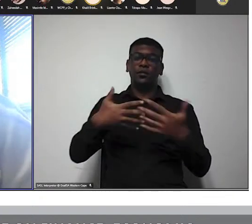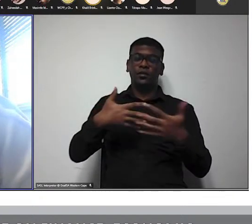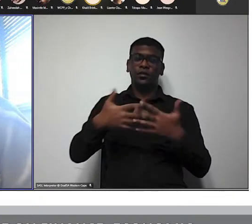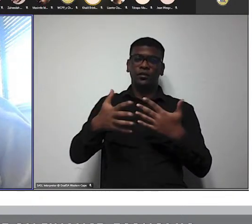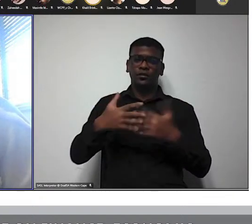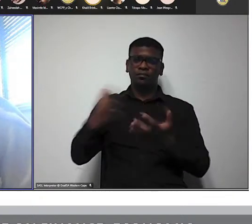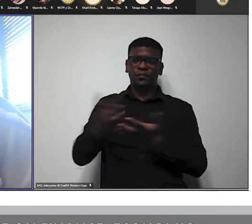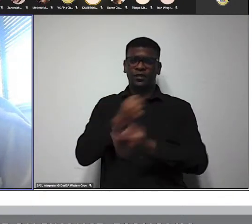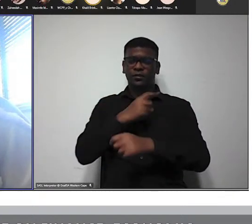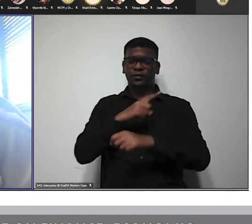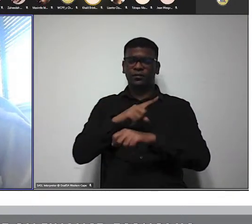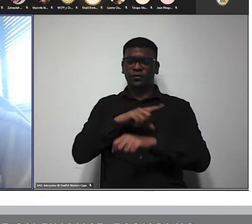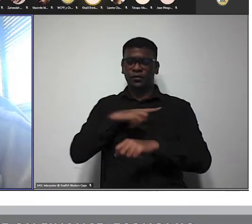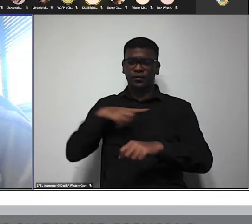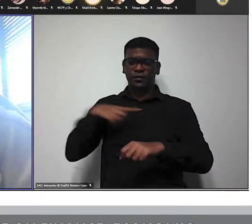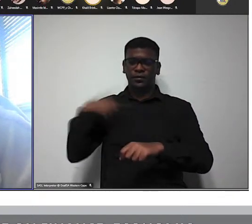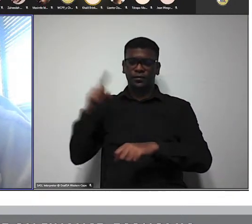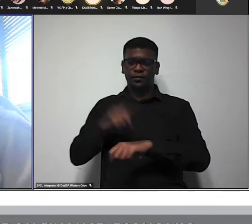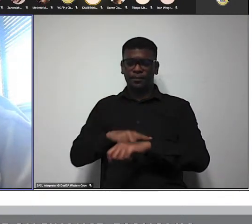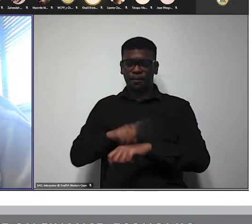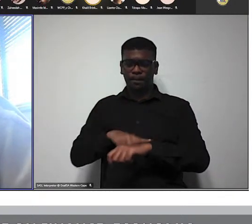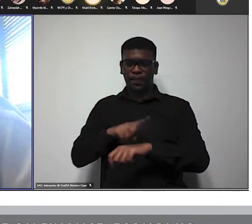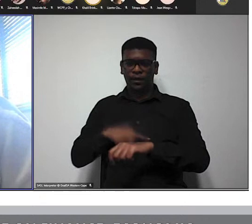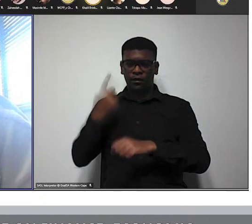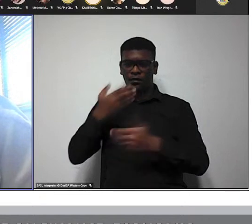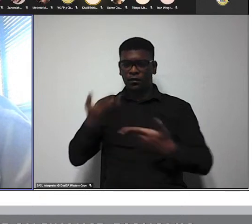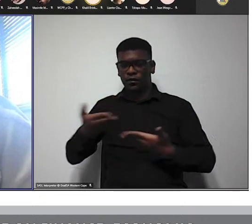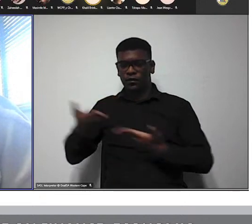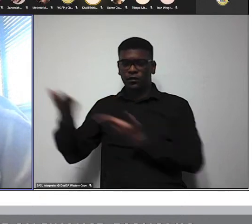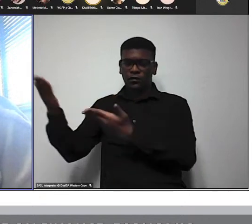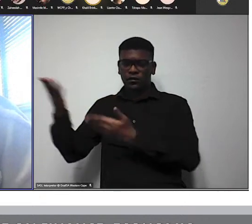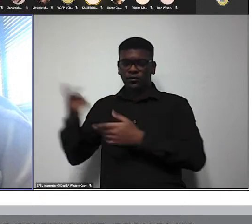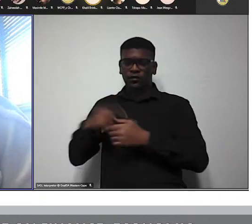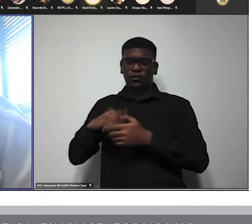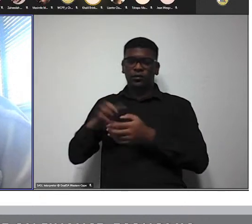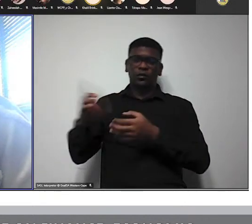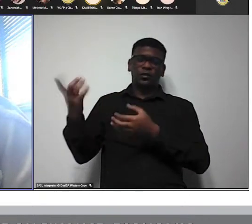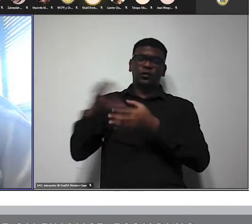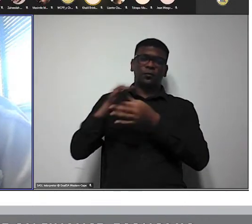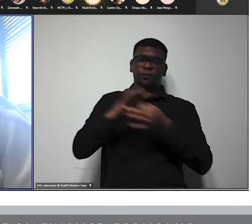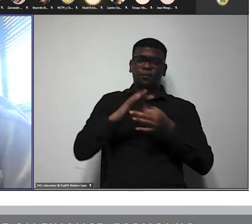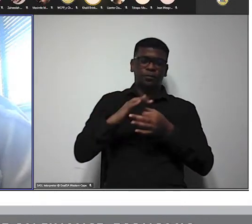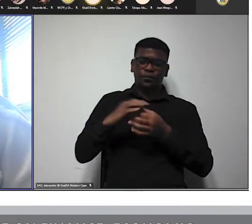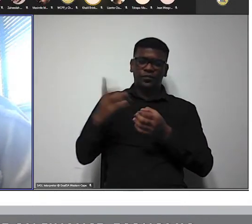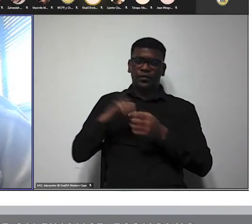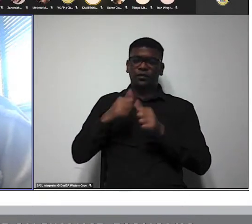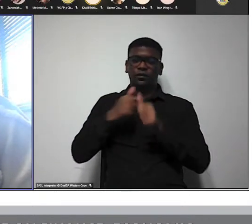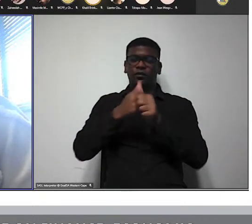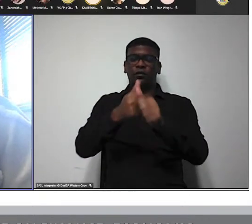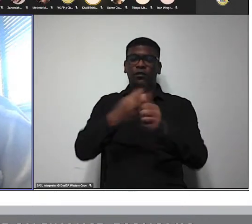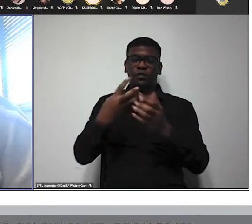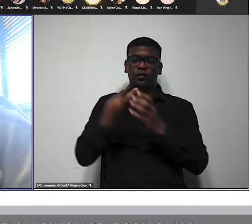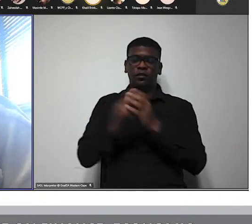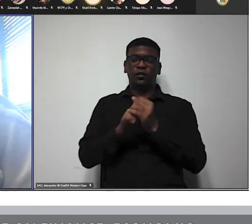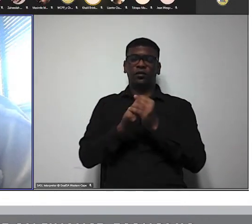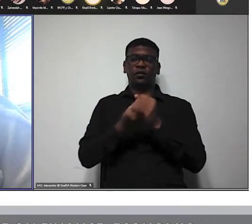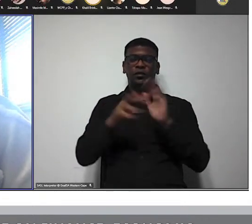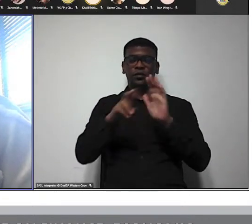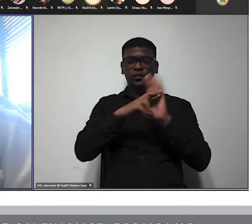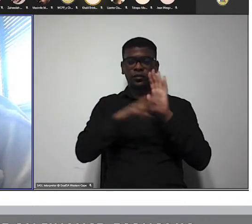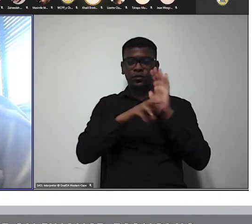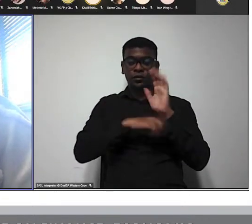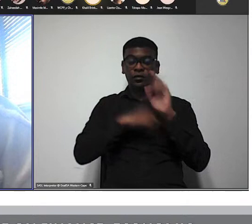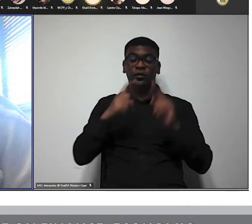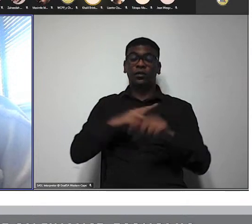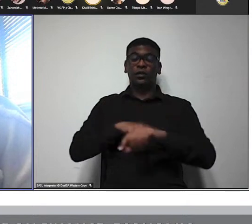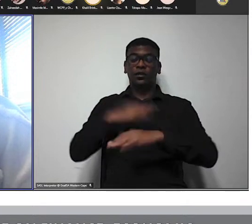while for exporters to comply with the protocol. And as time go along, they actually get, to